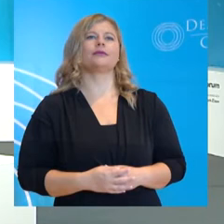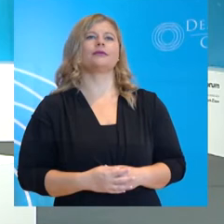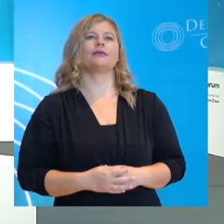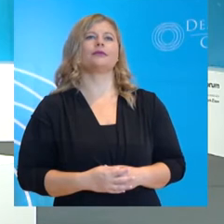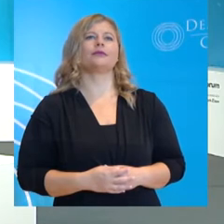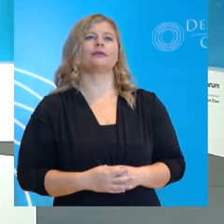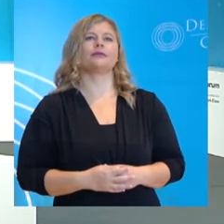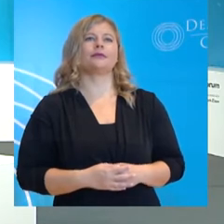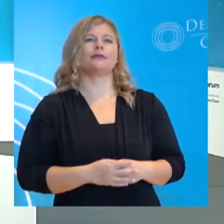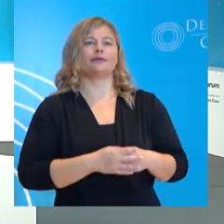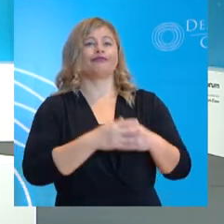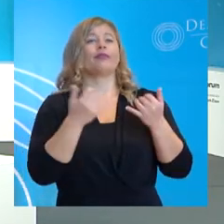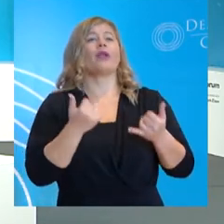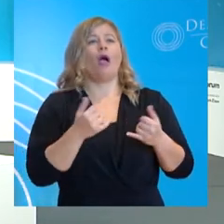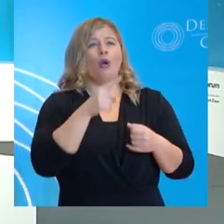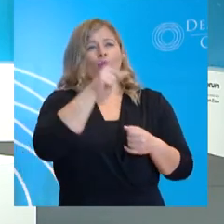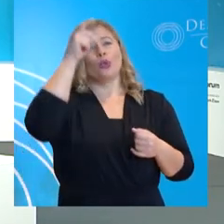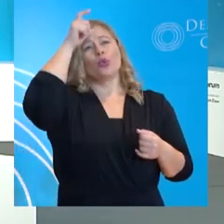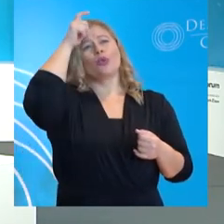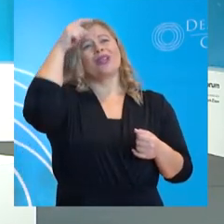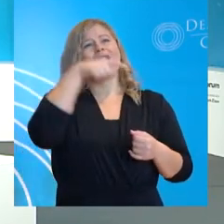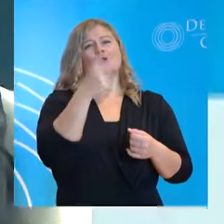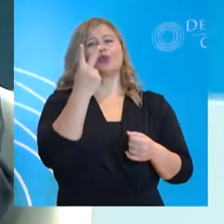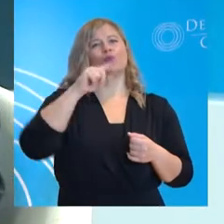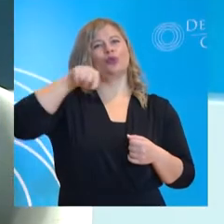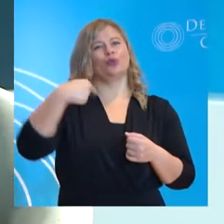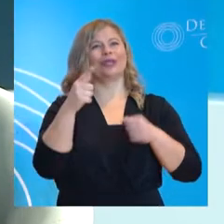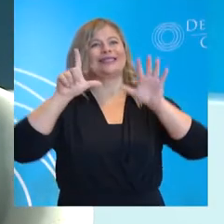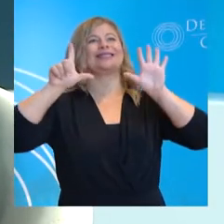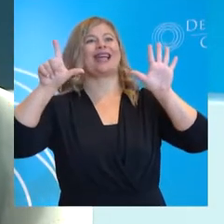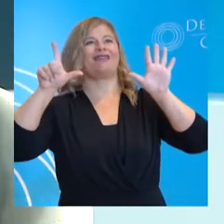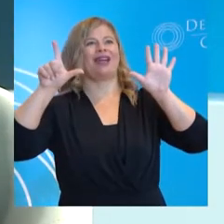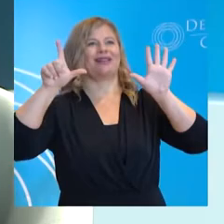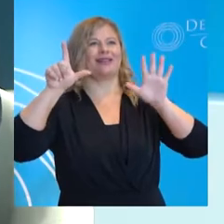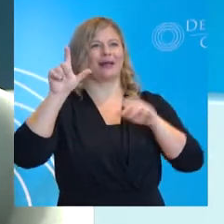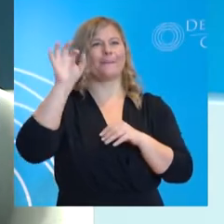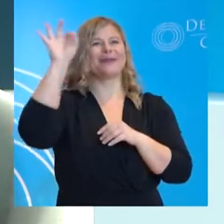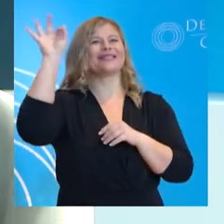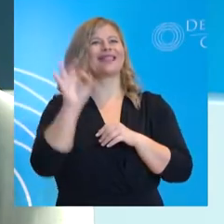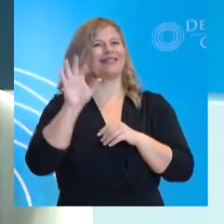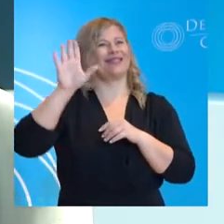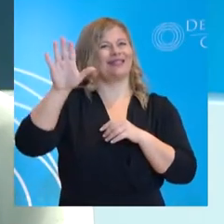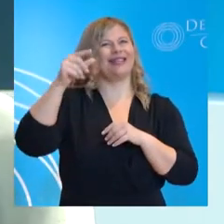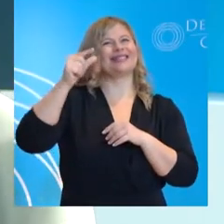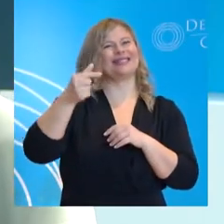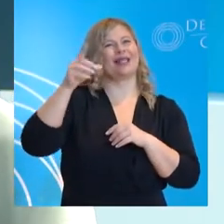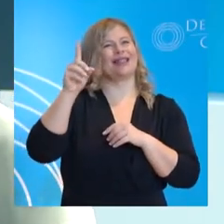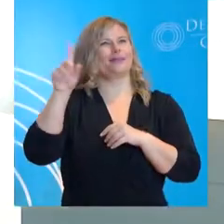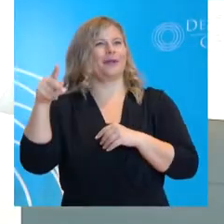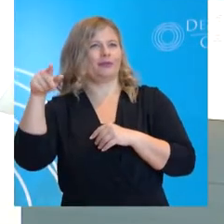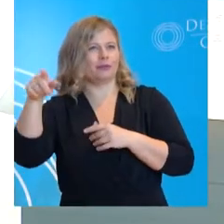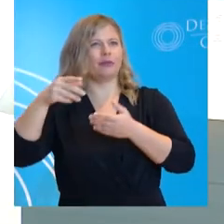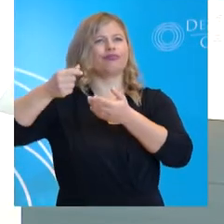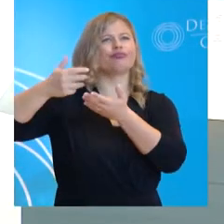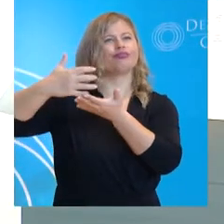spends 2.72% of GDP, and it's a bigger country. So I'm not saying it's